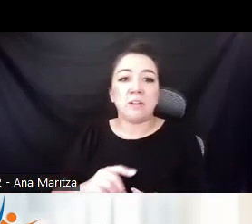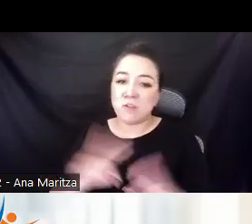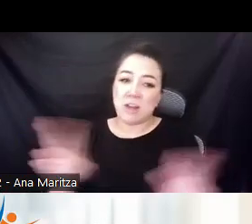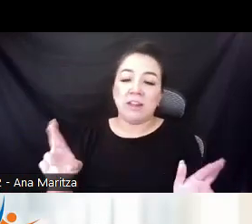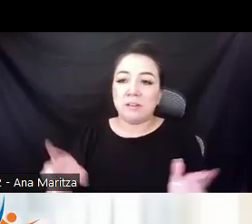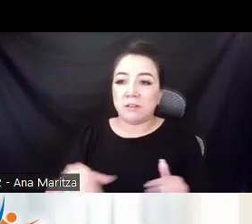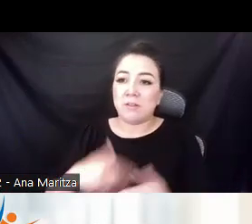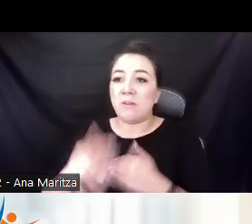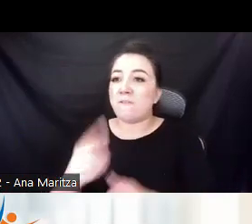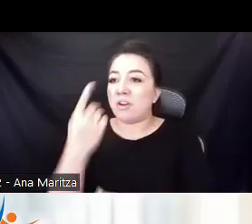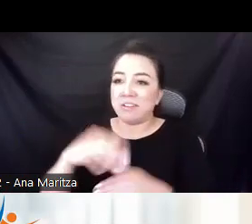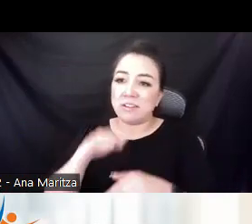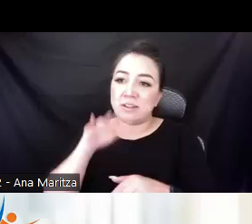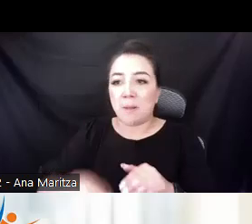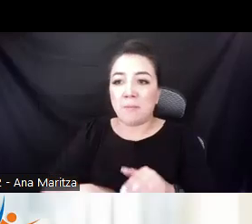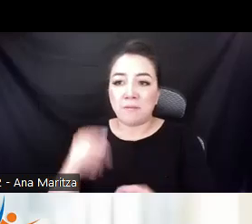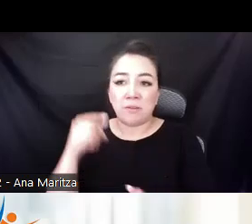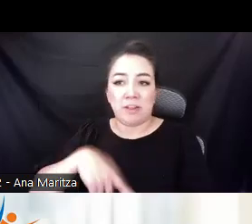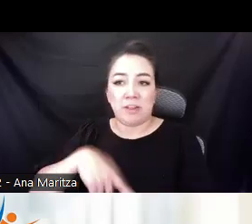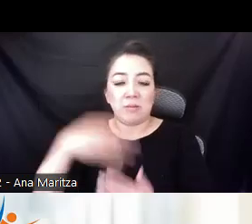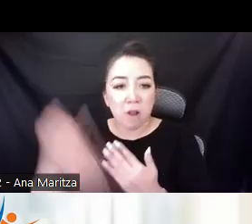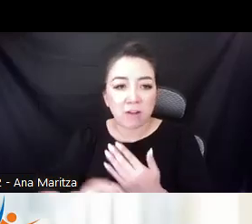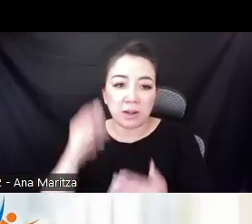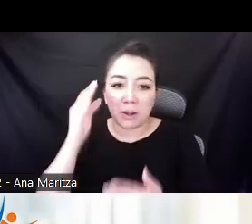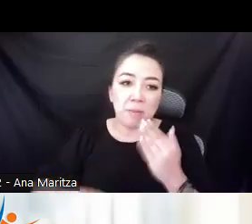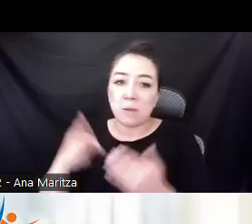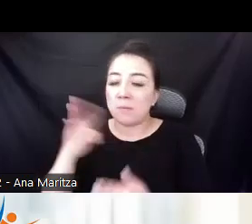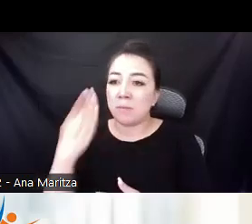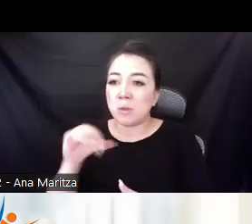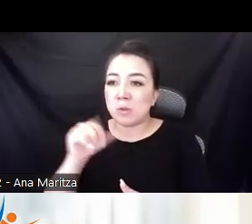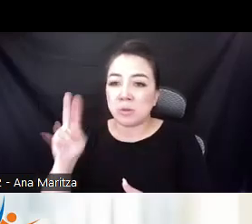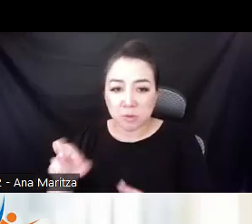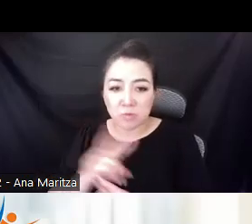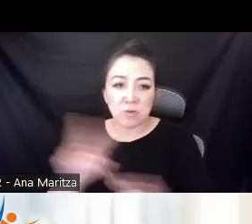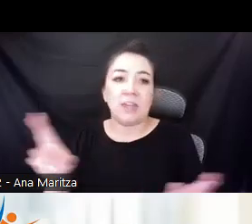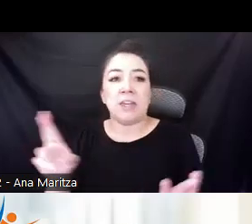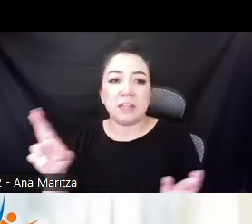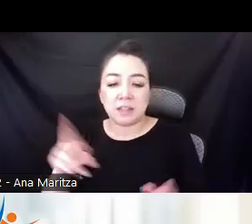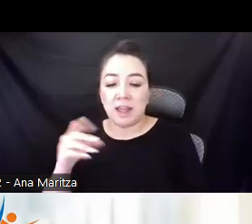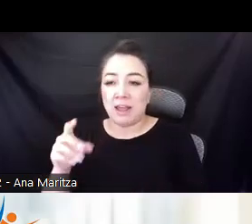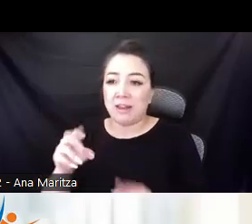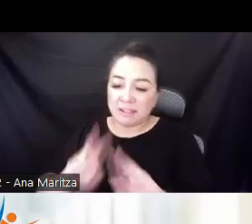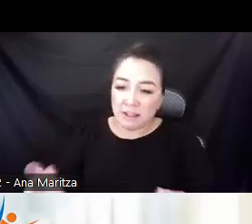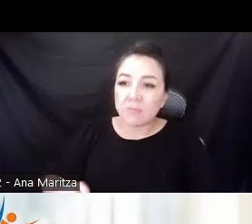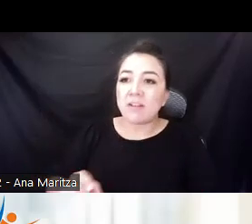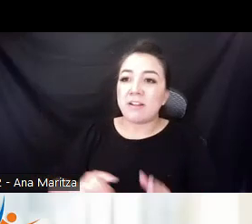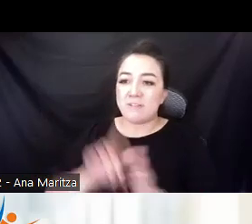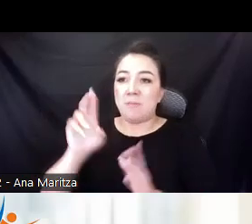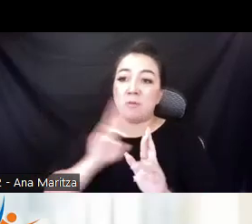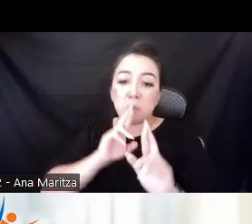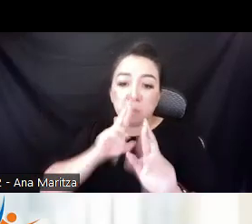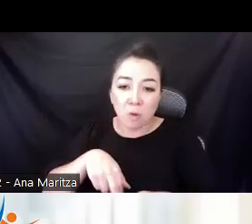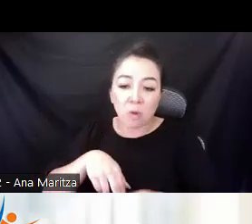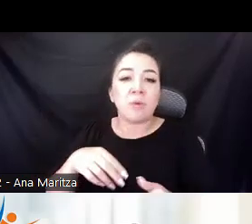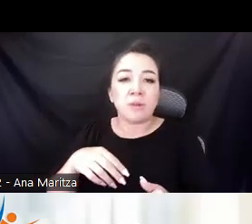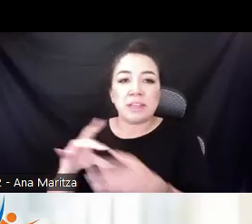key deliverables of this project are to complete a Blue Zones readiness and feasibility assessment and develop a report, which has